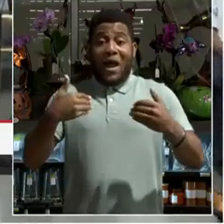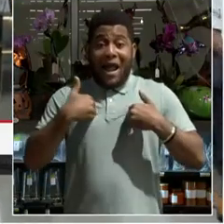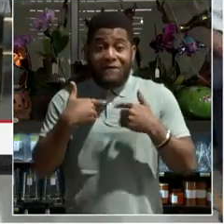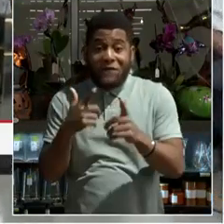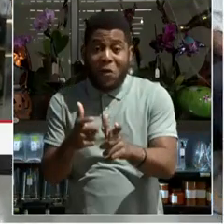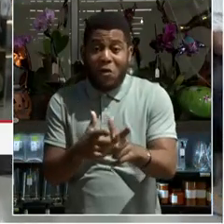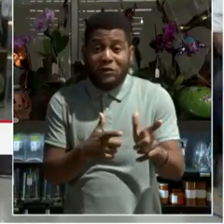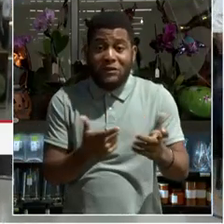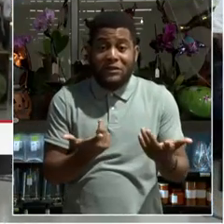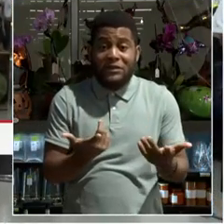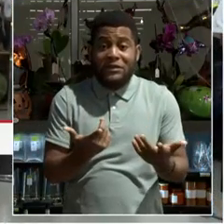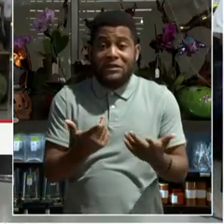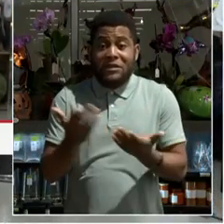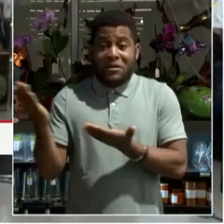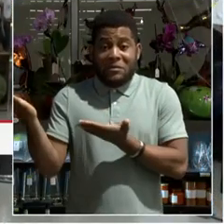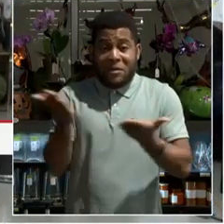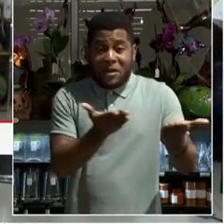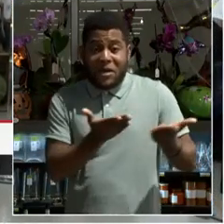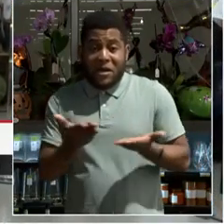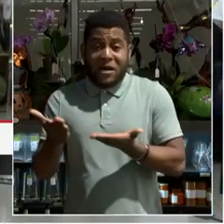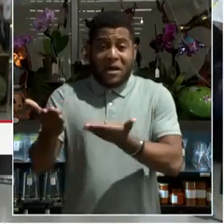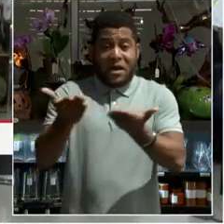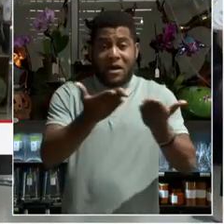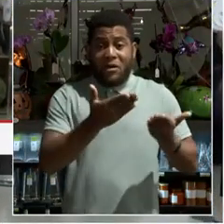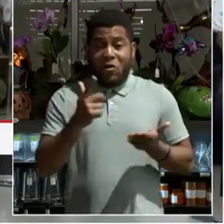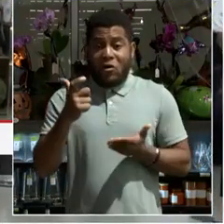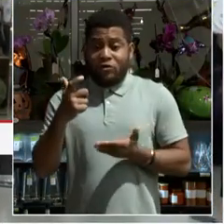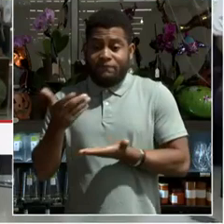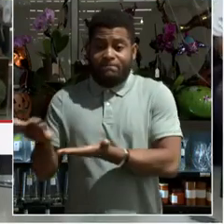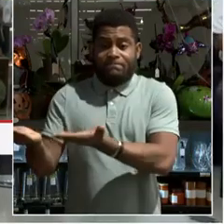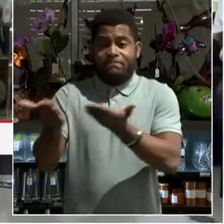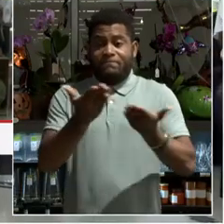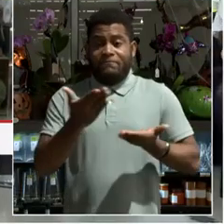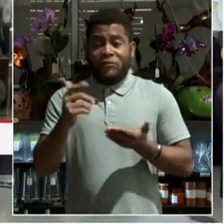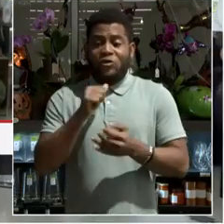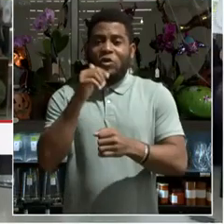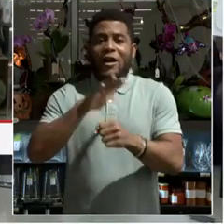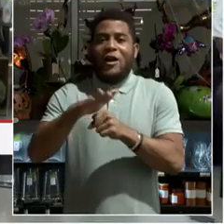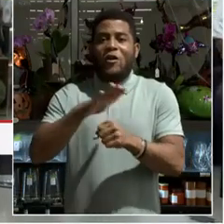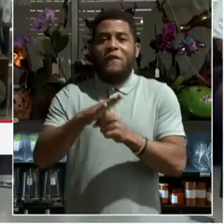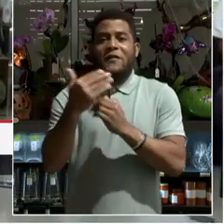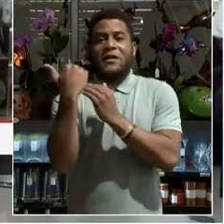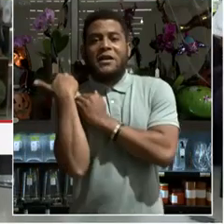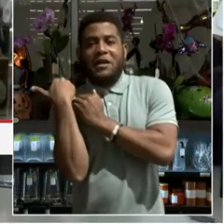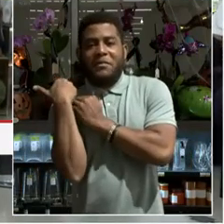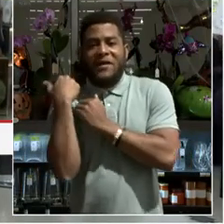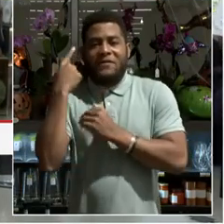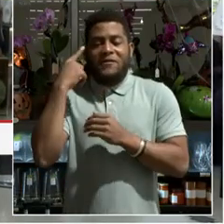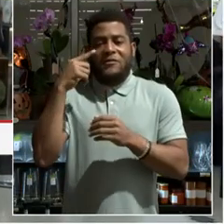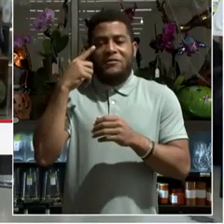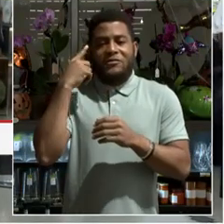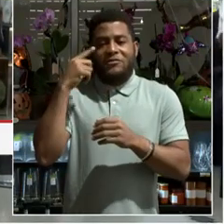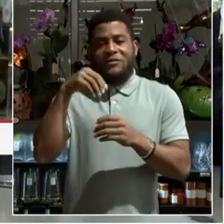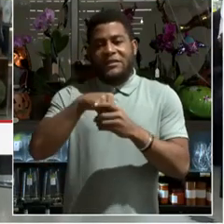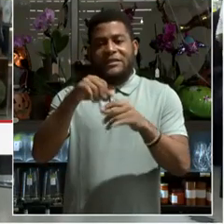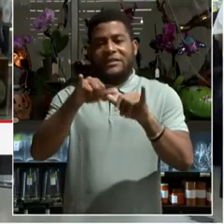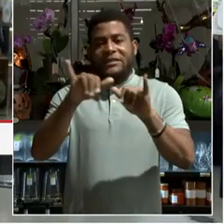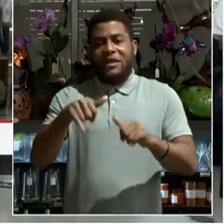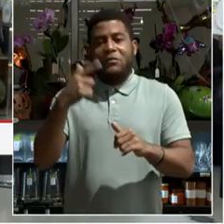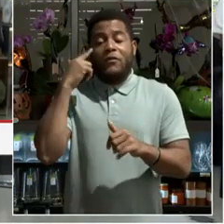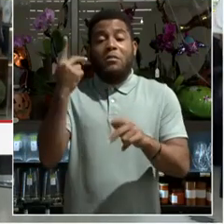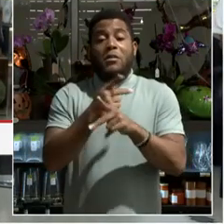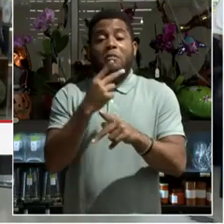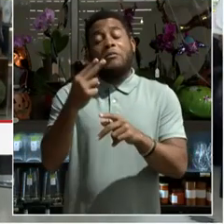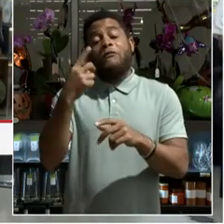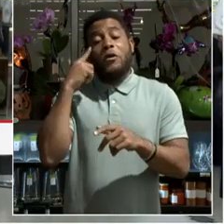accountability for people in the system for using guns. In addition to a global pandemic that has changed the